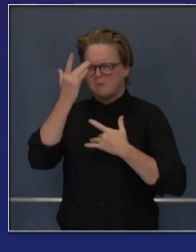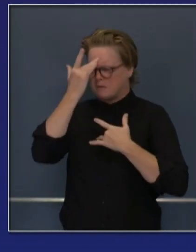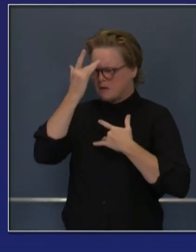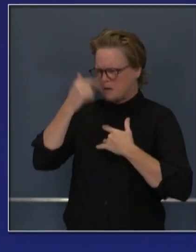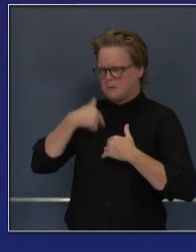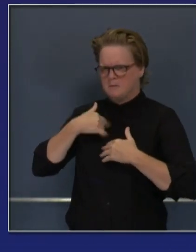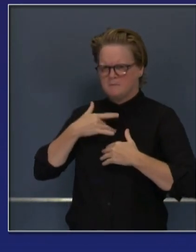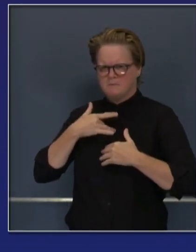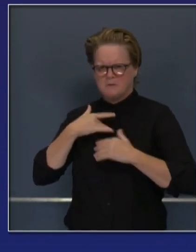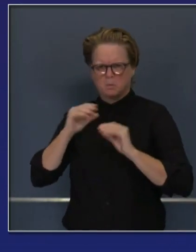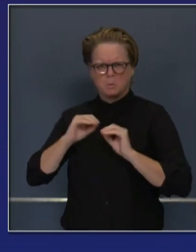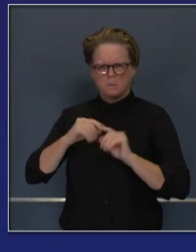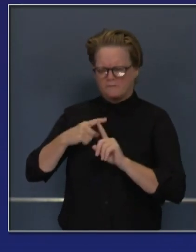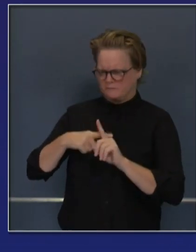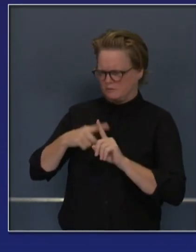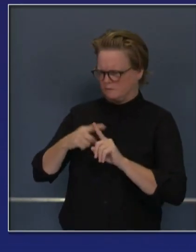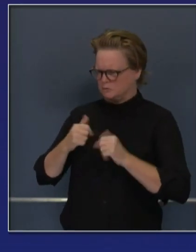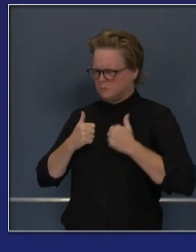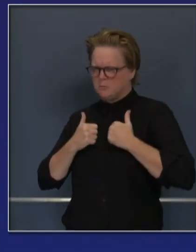your own household.